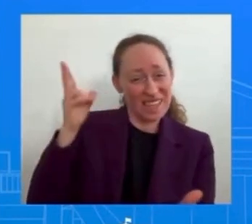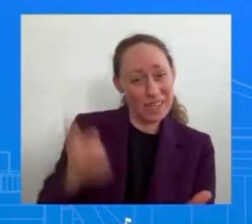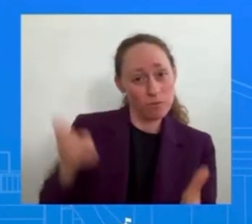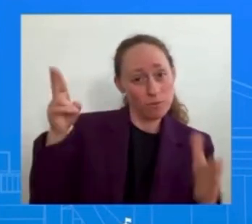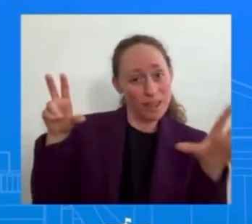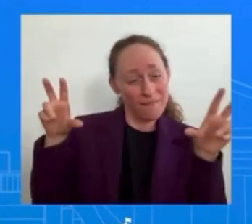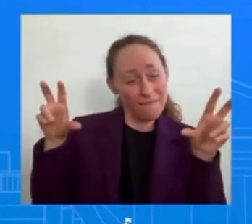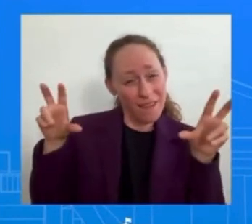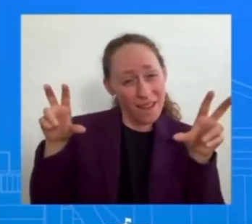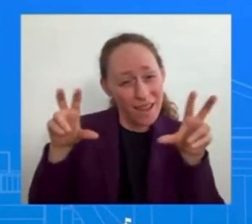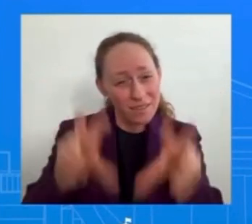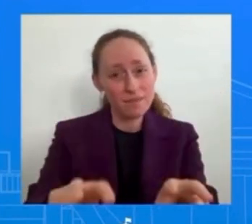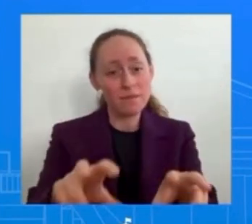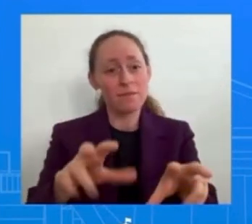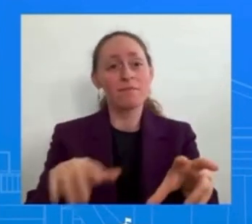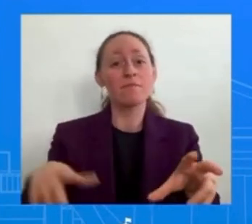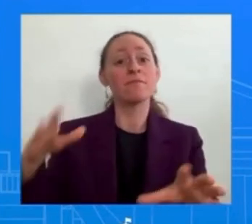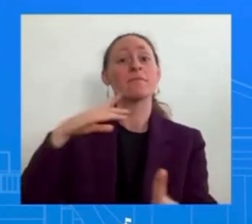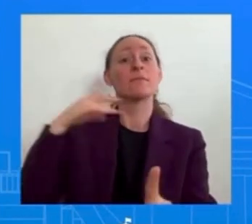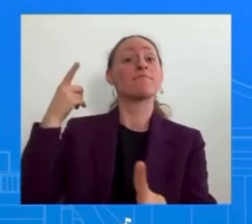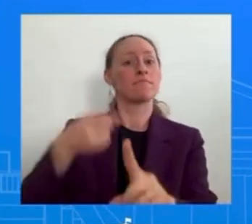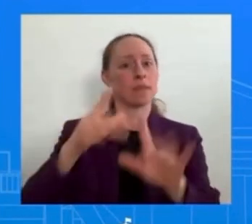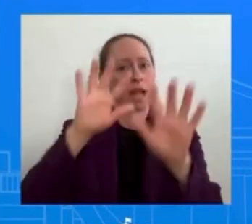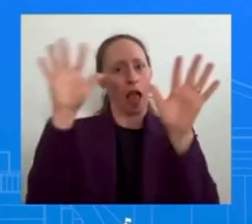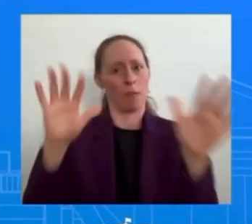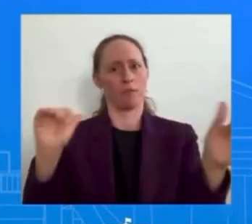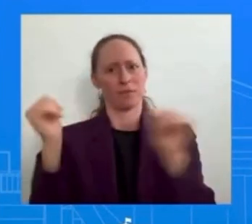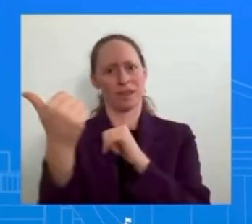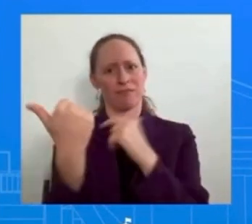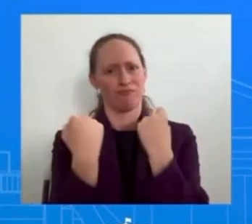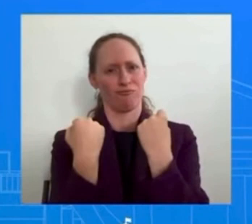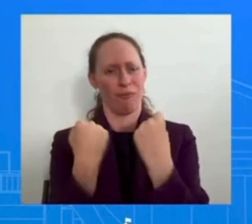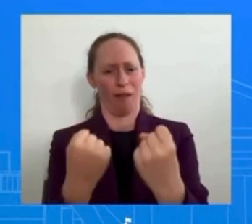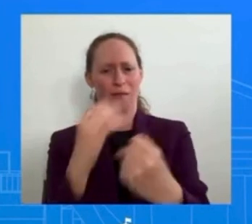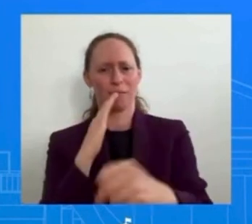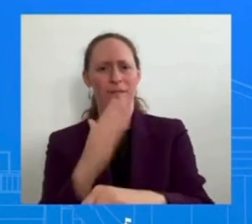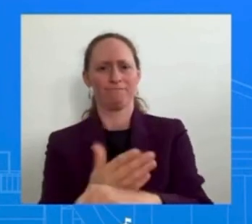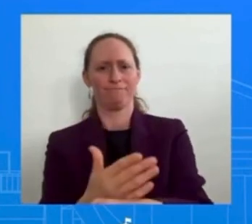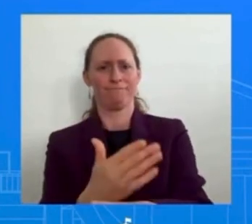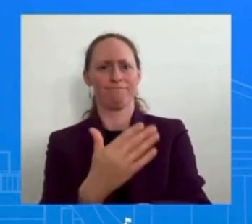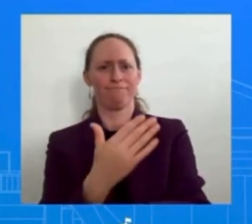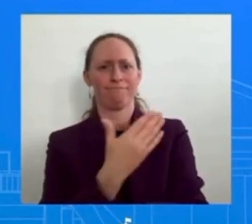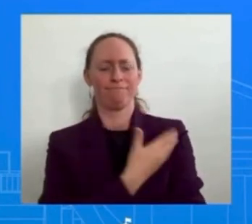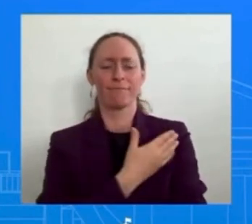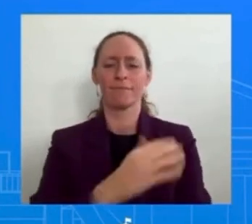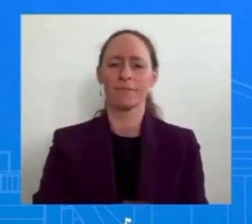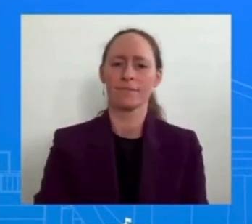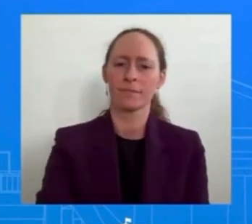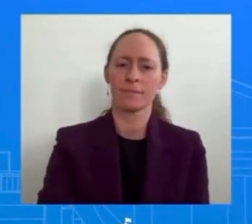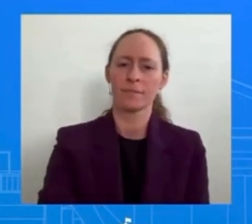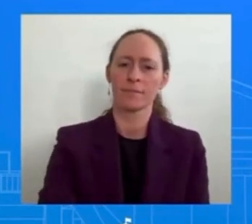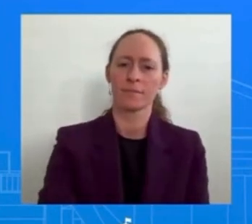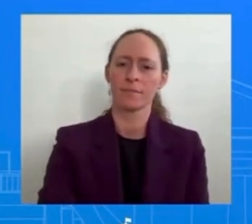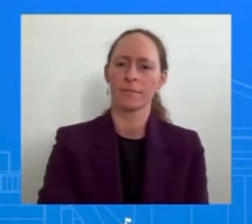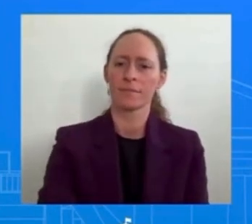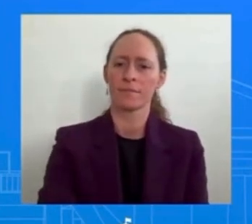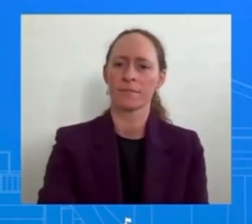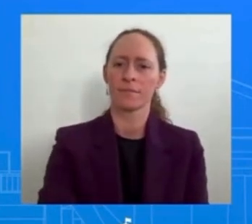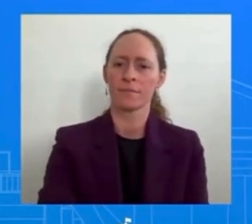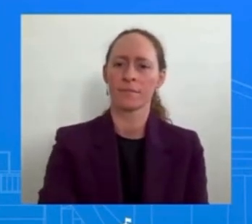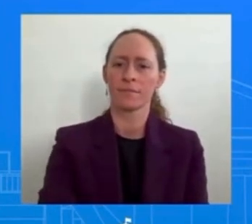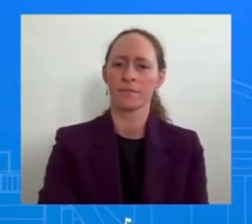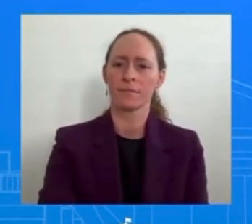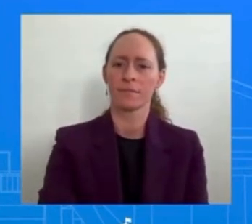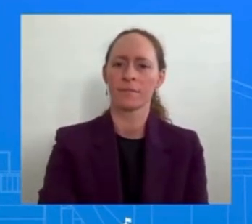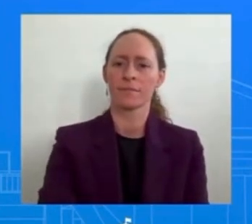from, clearly you've heard from the administrator twice this week of FEMA, talking about what's going on in Hawaii and the extreme weather that many of Americans